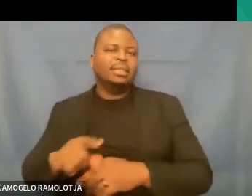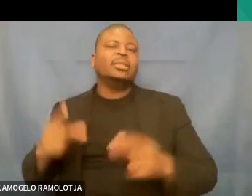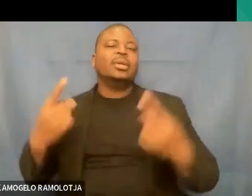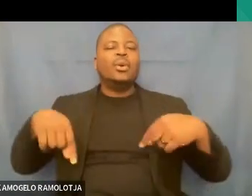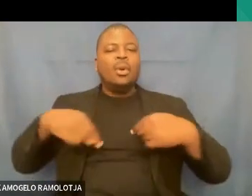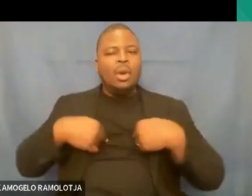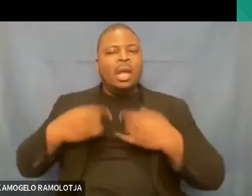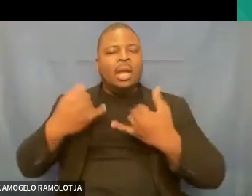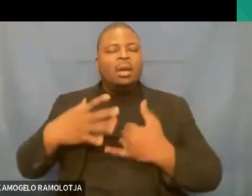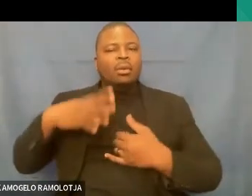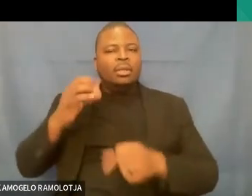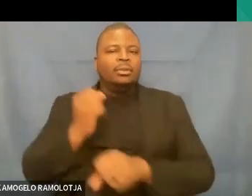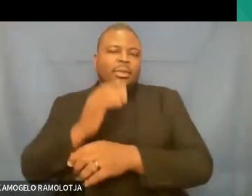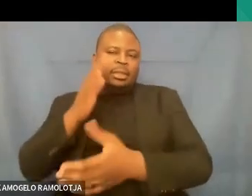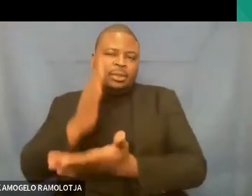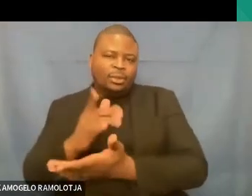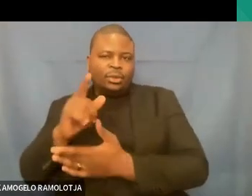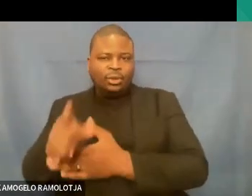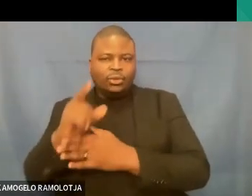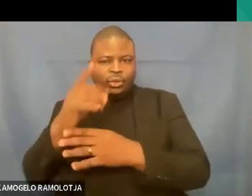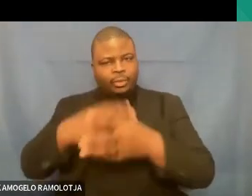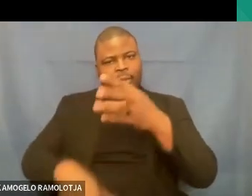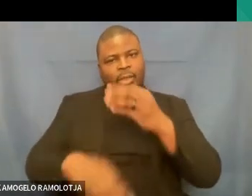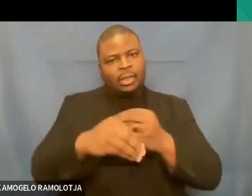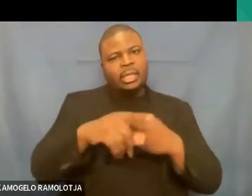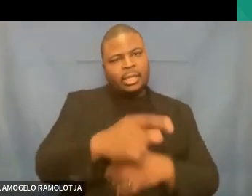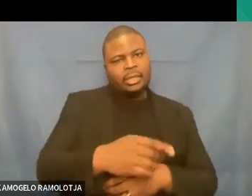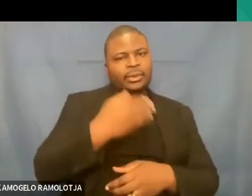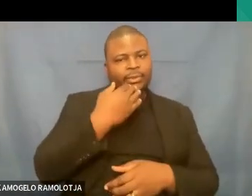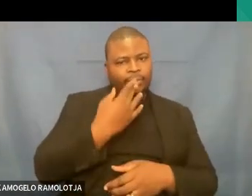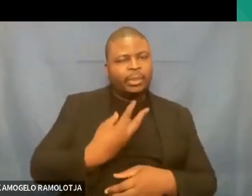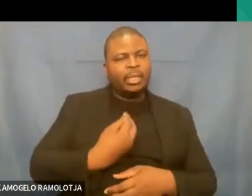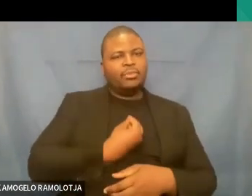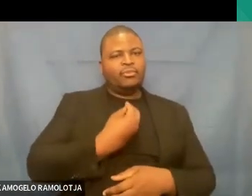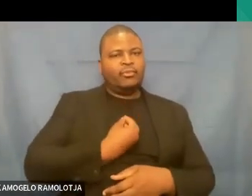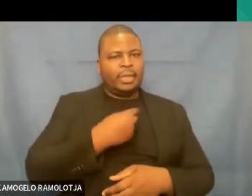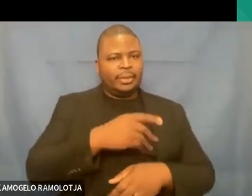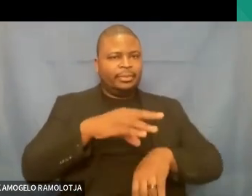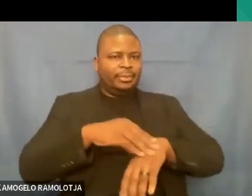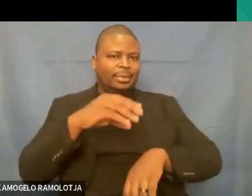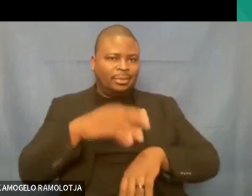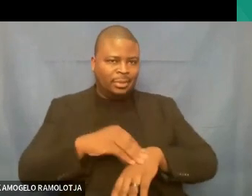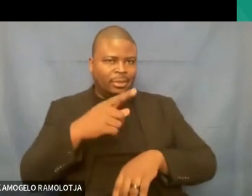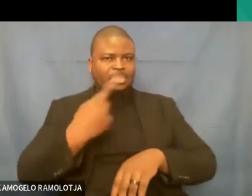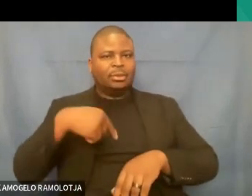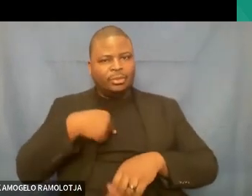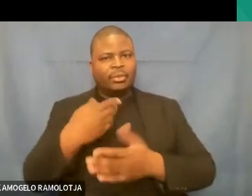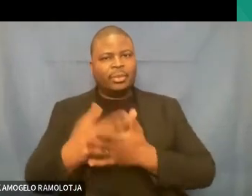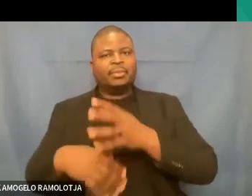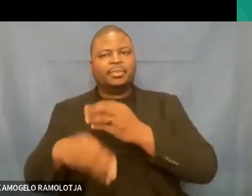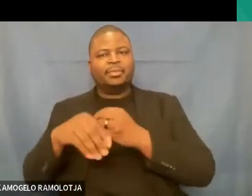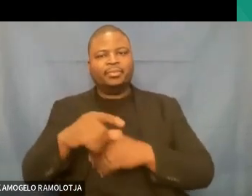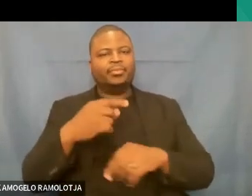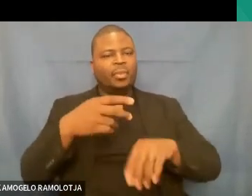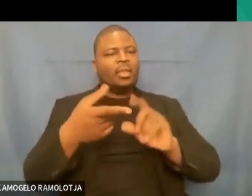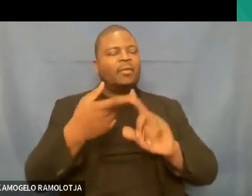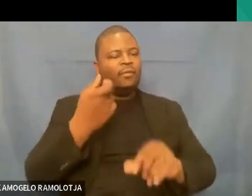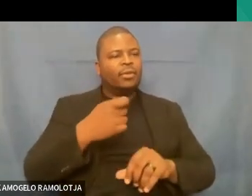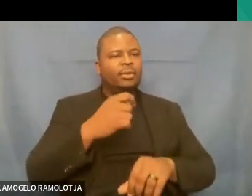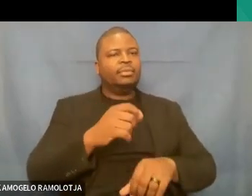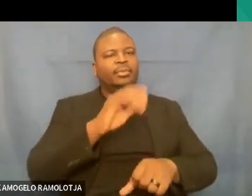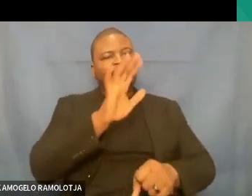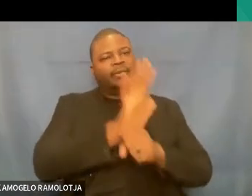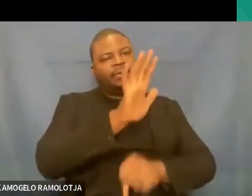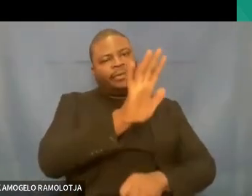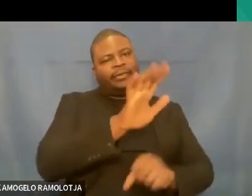is adjusted to the young key populations age groups. So here we're looking at 15 to 24-year-olds